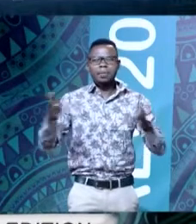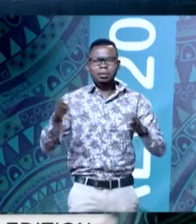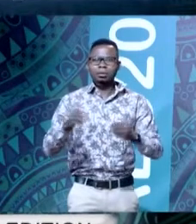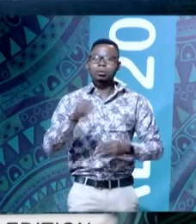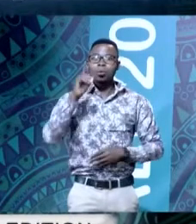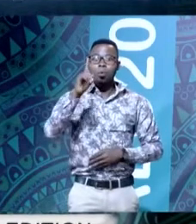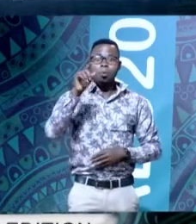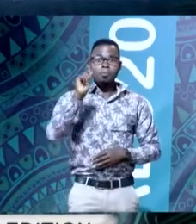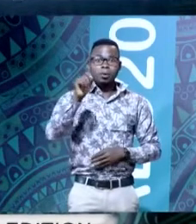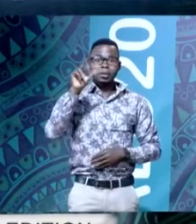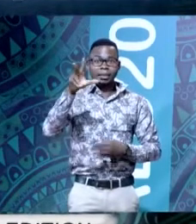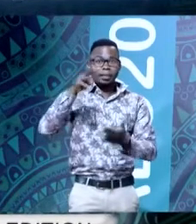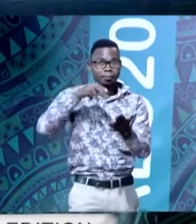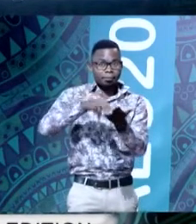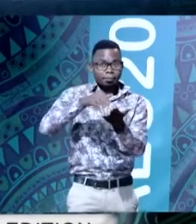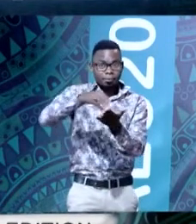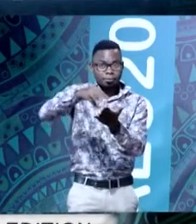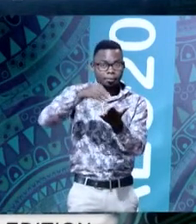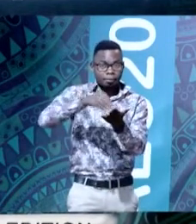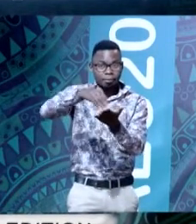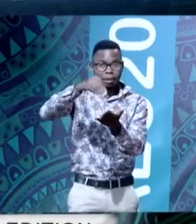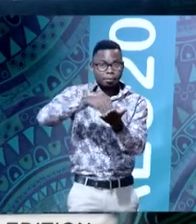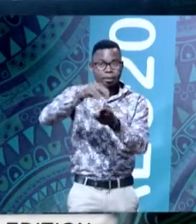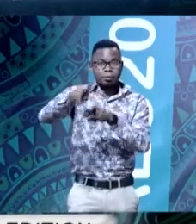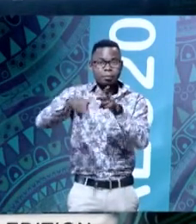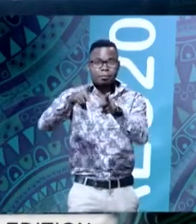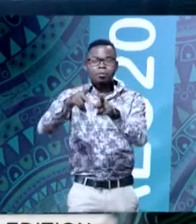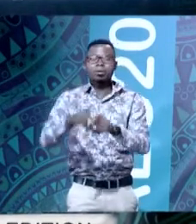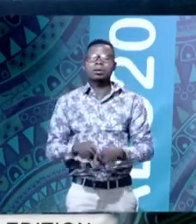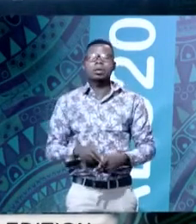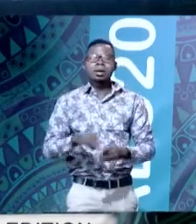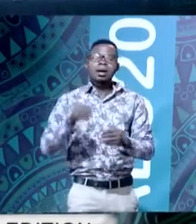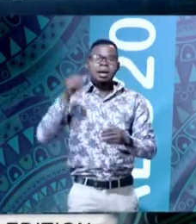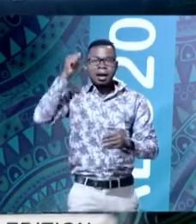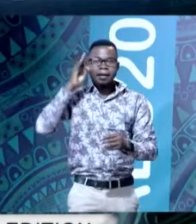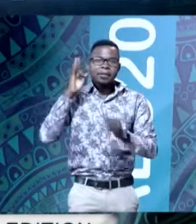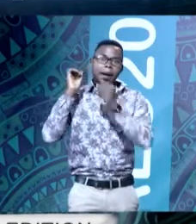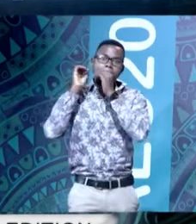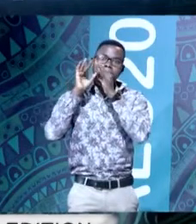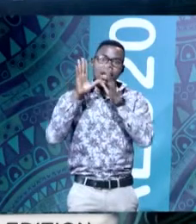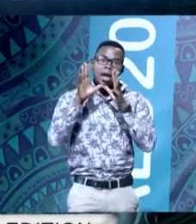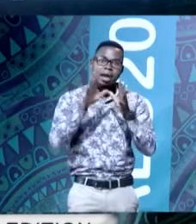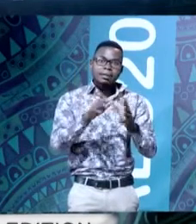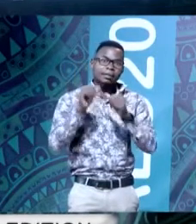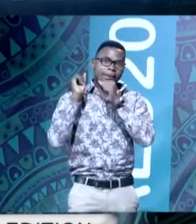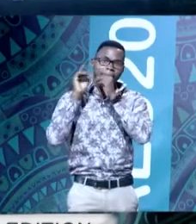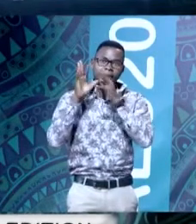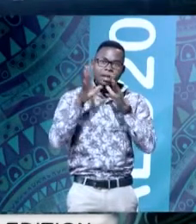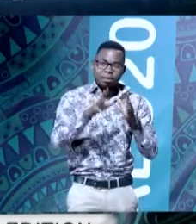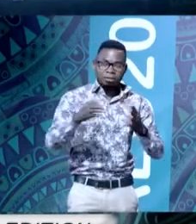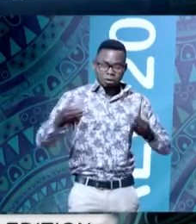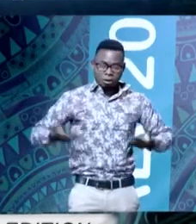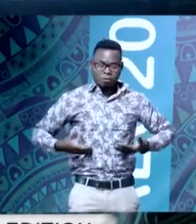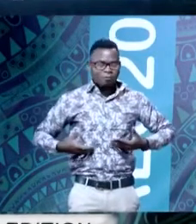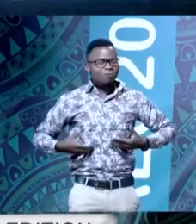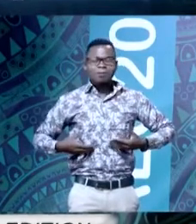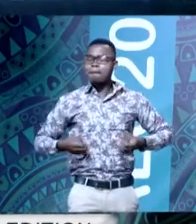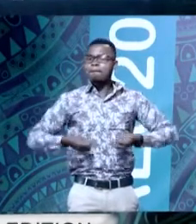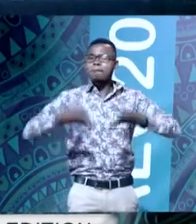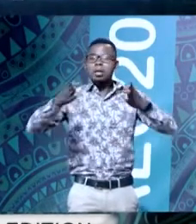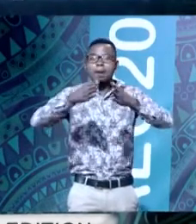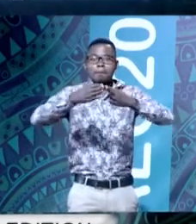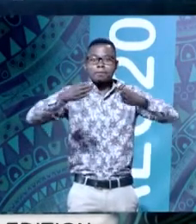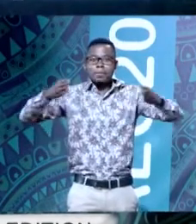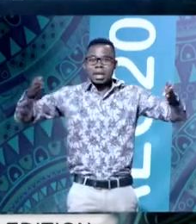1.3 billion people. Africa is blessed having a youthful population. We've seen what's